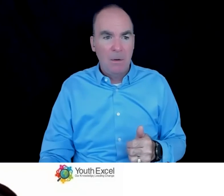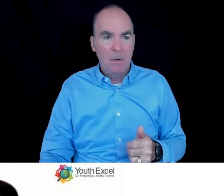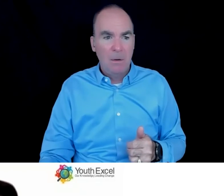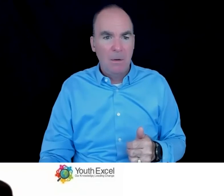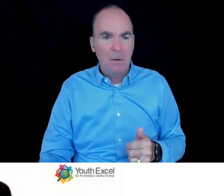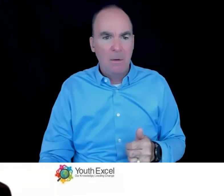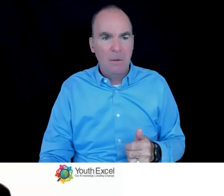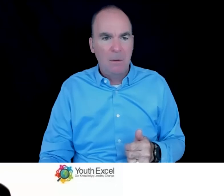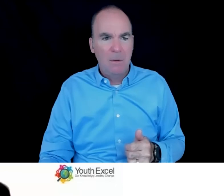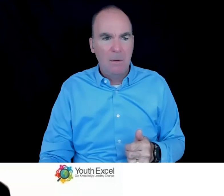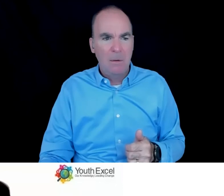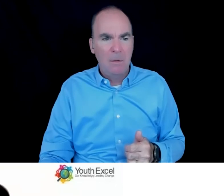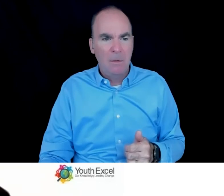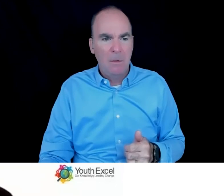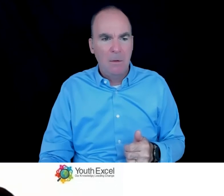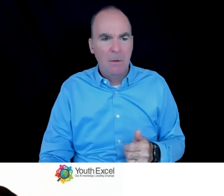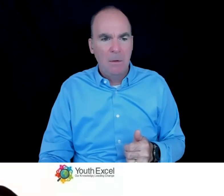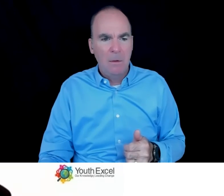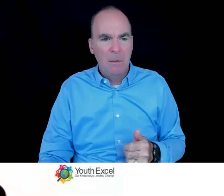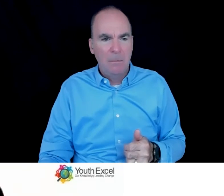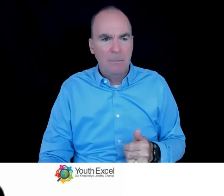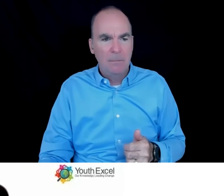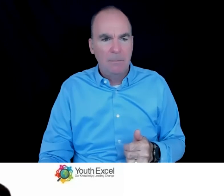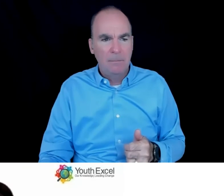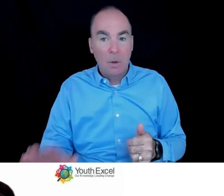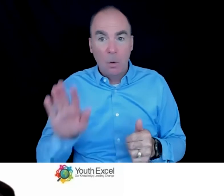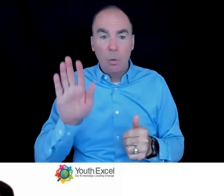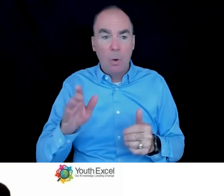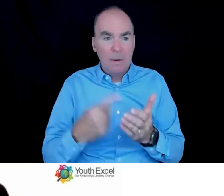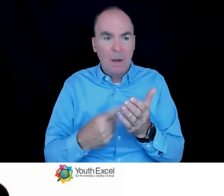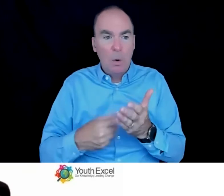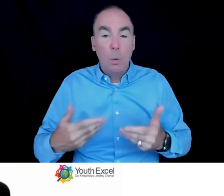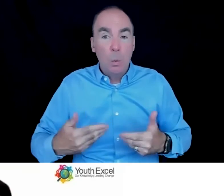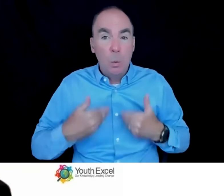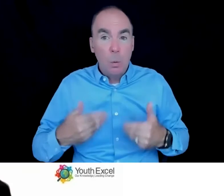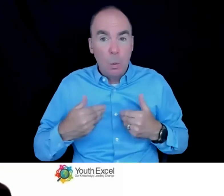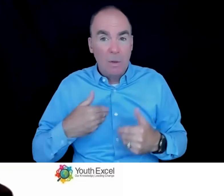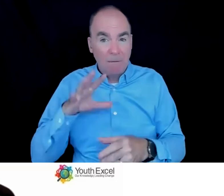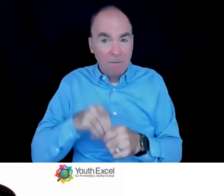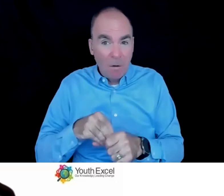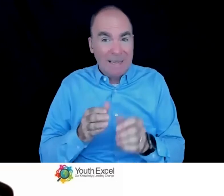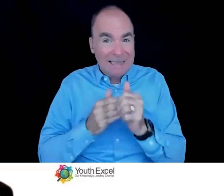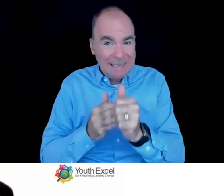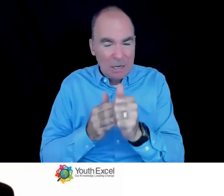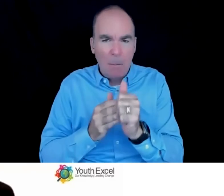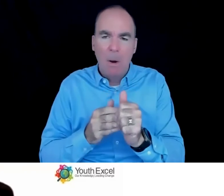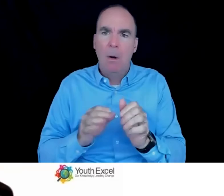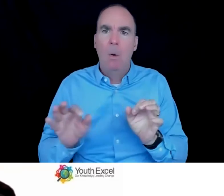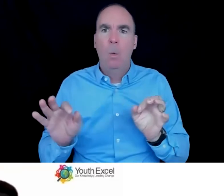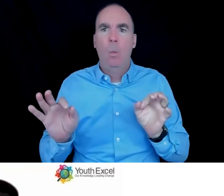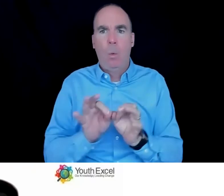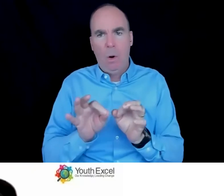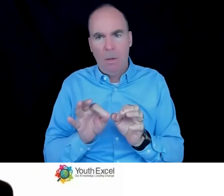that youth who are trusted with leadership, as they continue to grow, they pave the way forward for other youth. And it was such an honor to